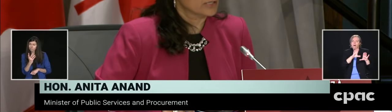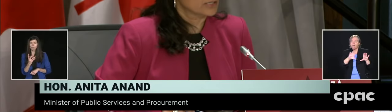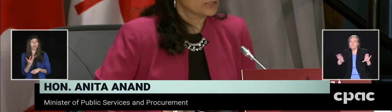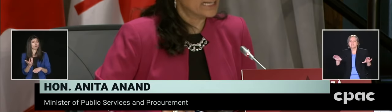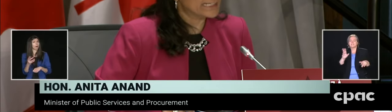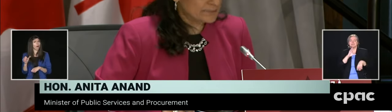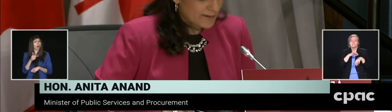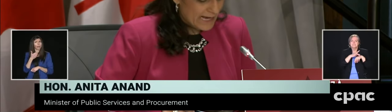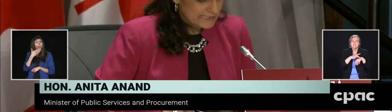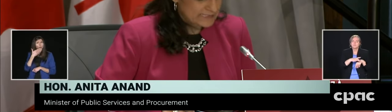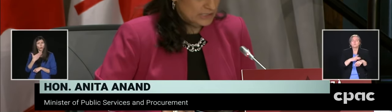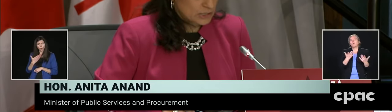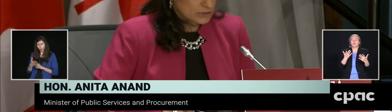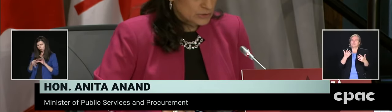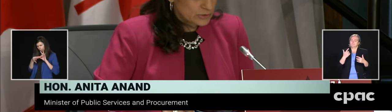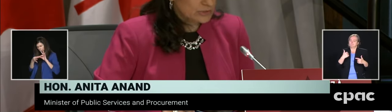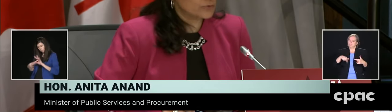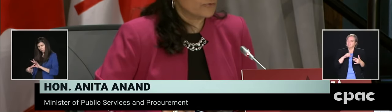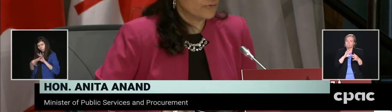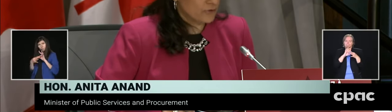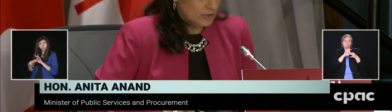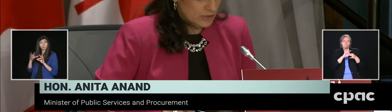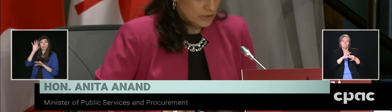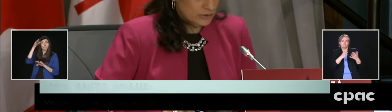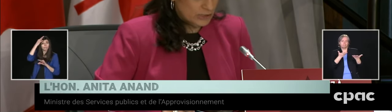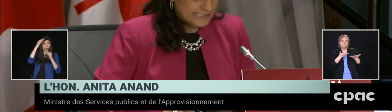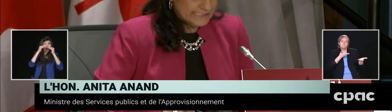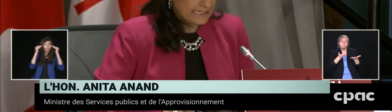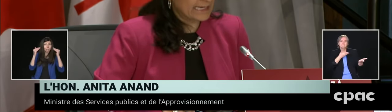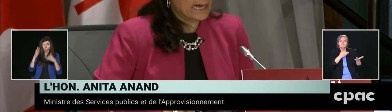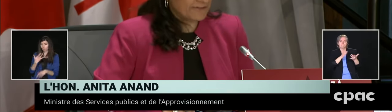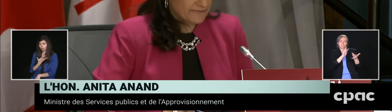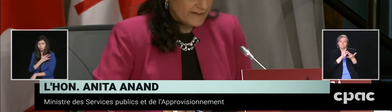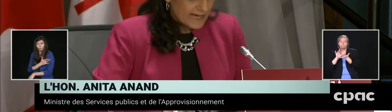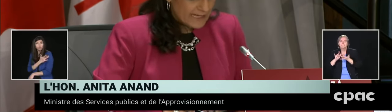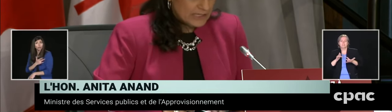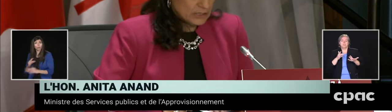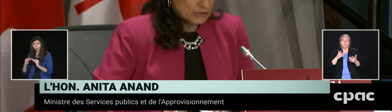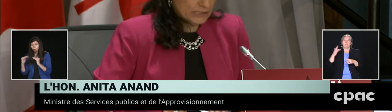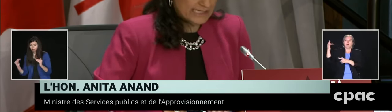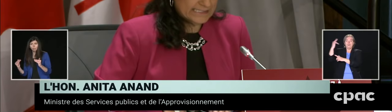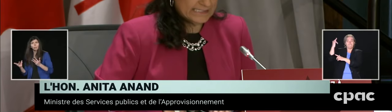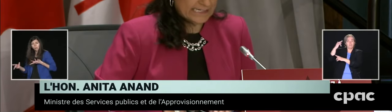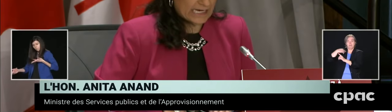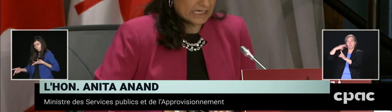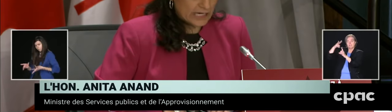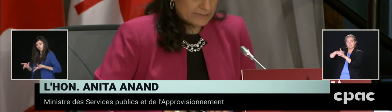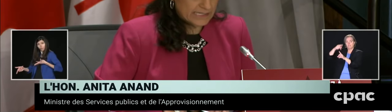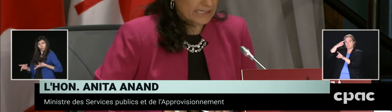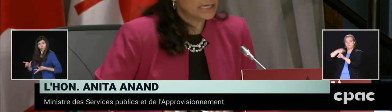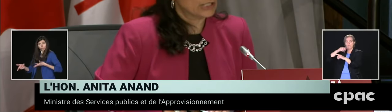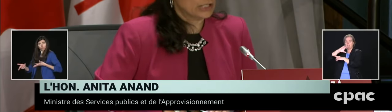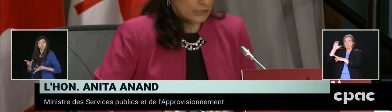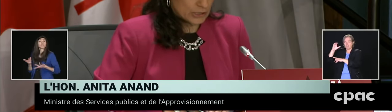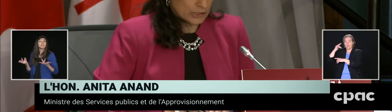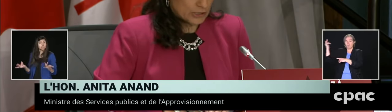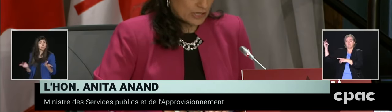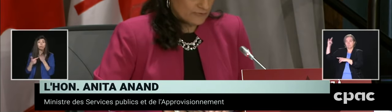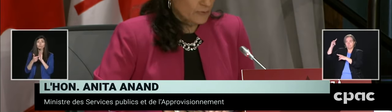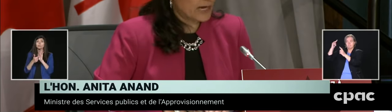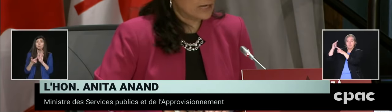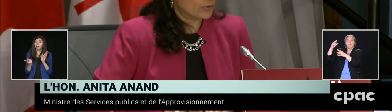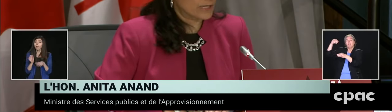offrir de l'espace sur nos vols nolisés afin de les aider à ramener